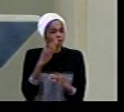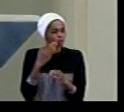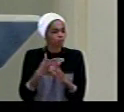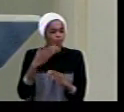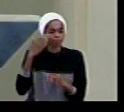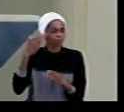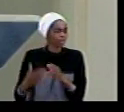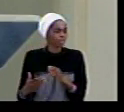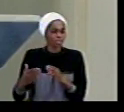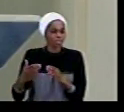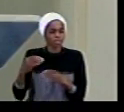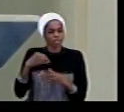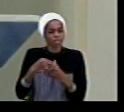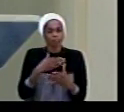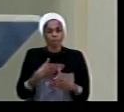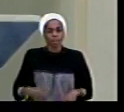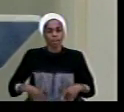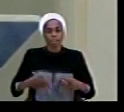my life.